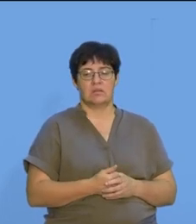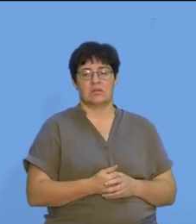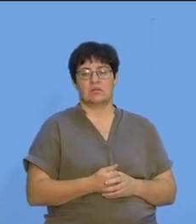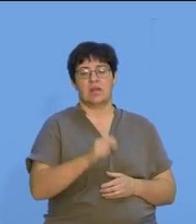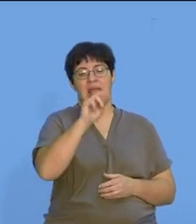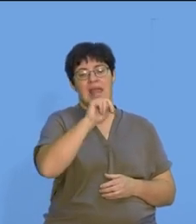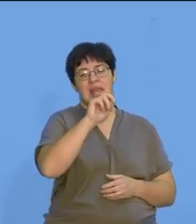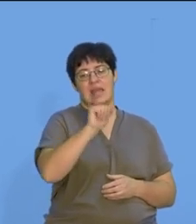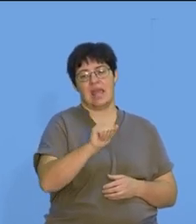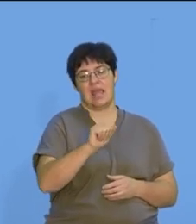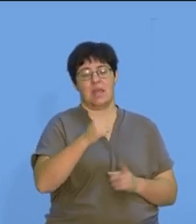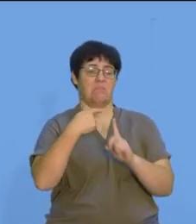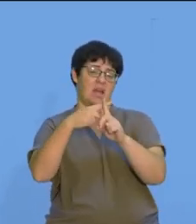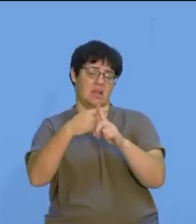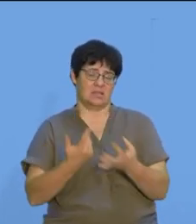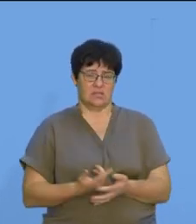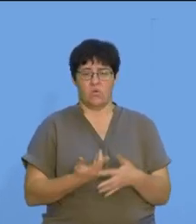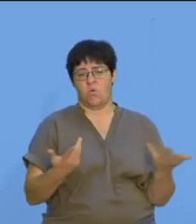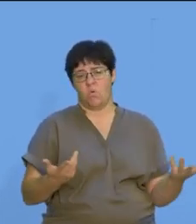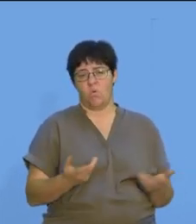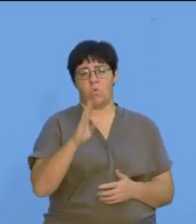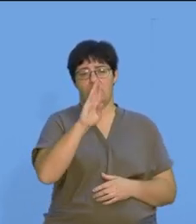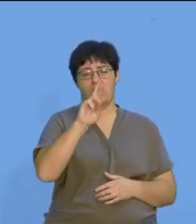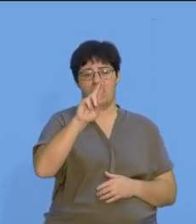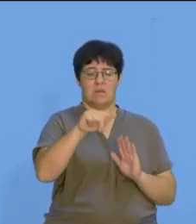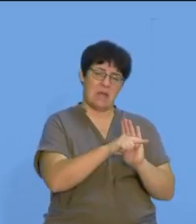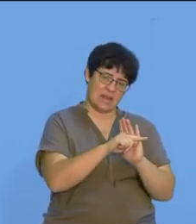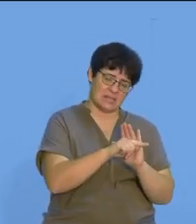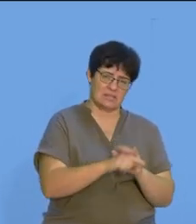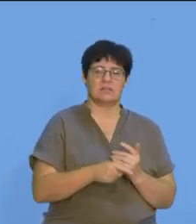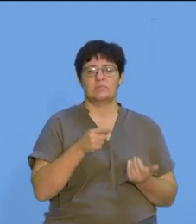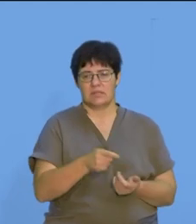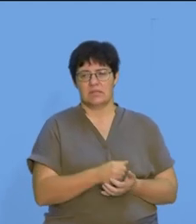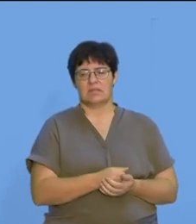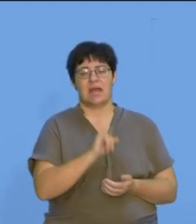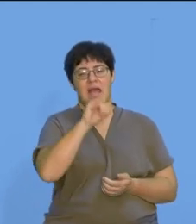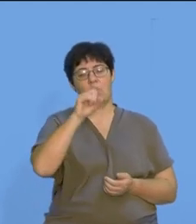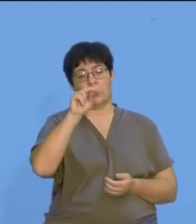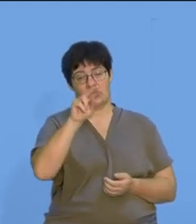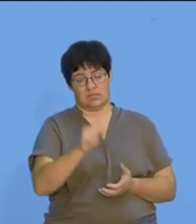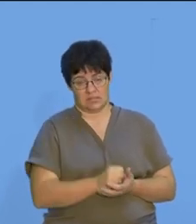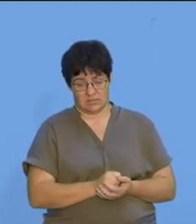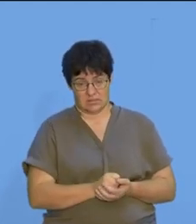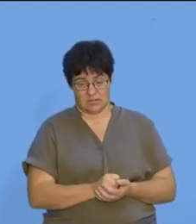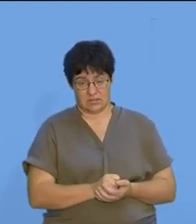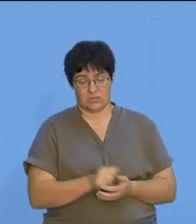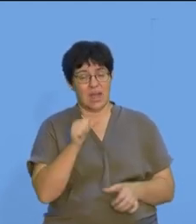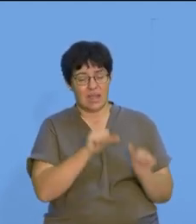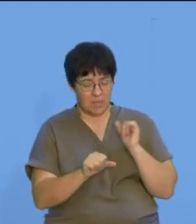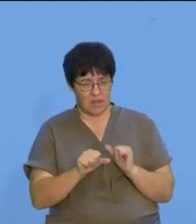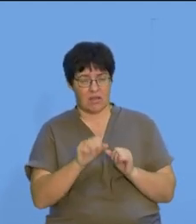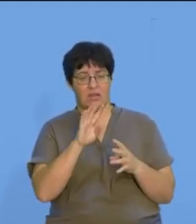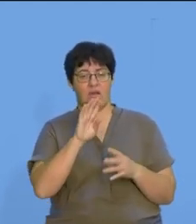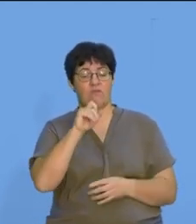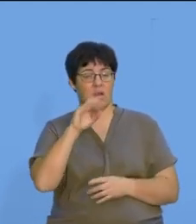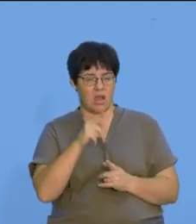like Na+. We can talk about Br-. These are ions. So formulae, chemical formulae can be